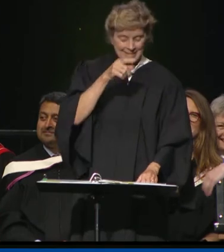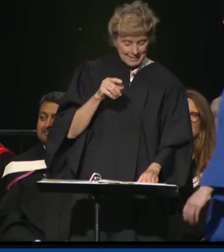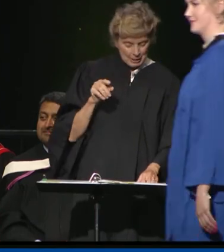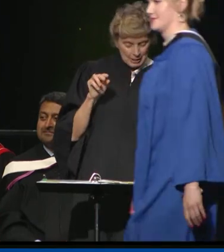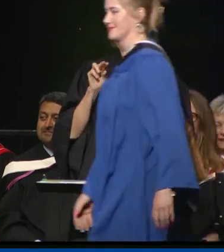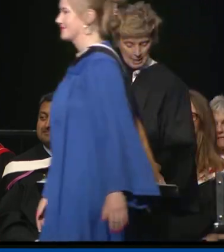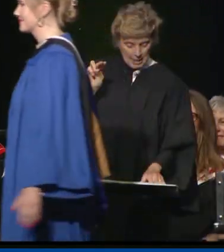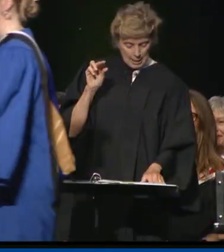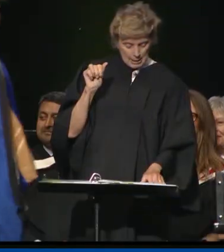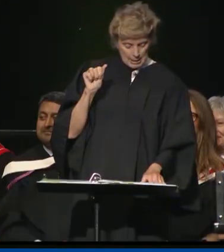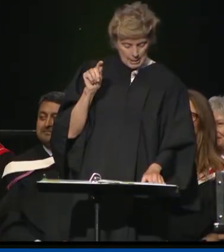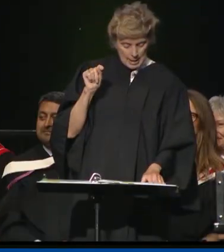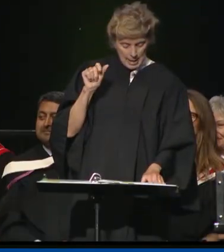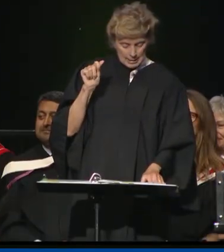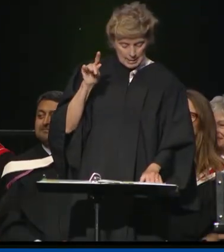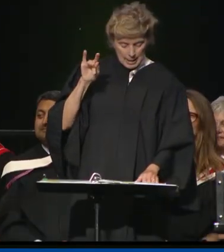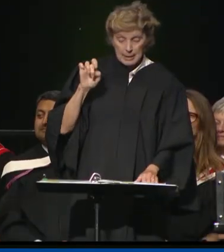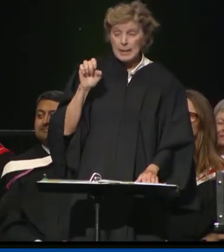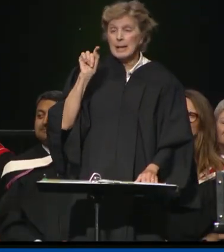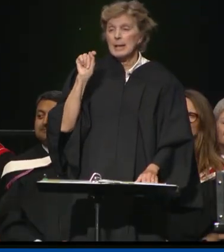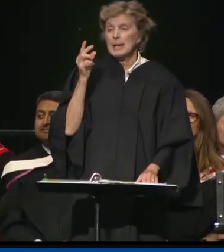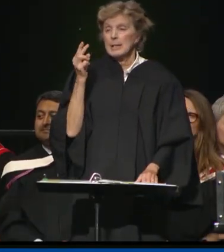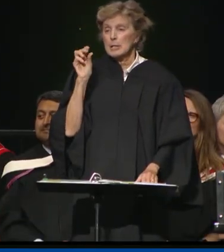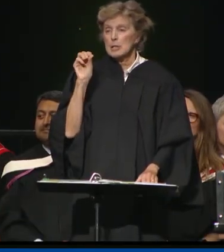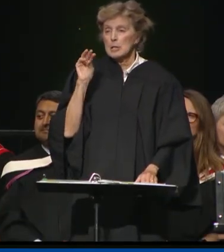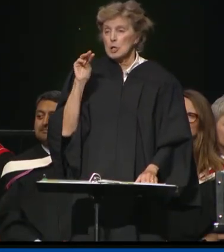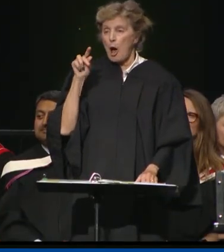Natalie Thompson.